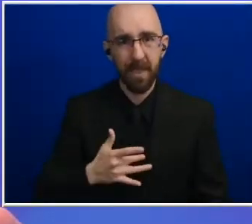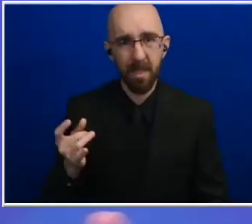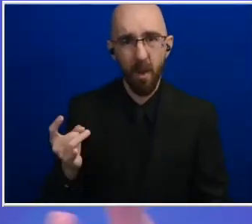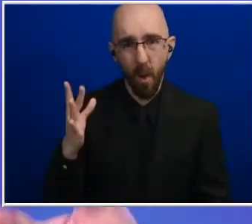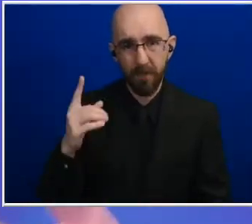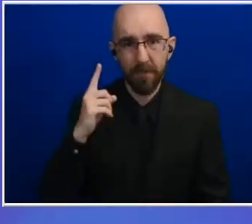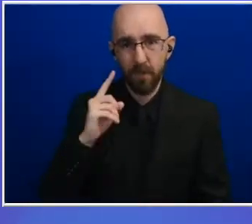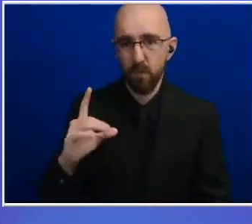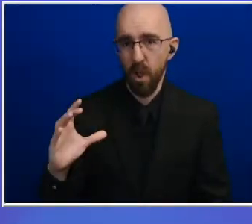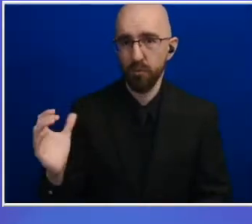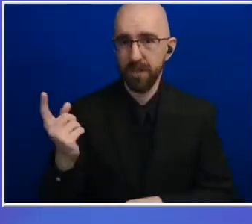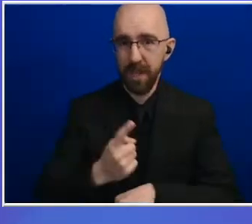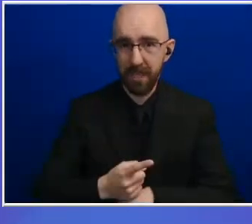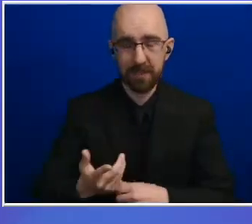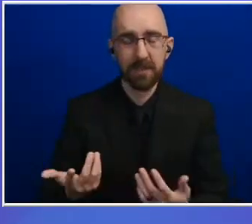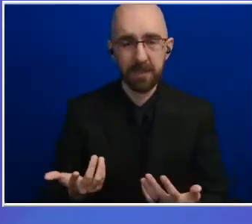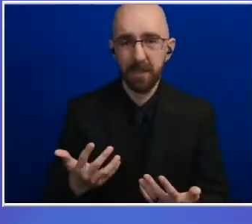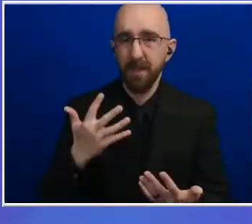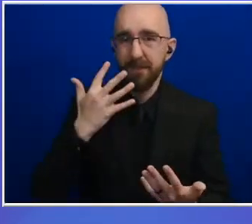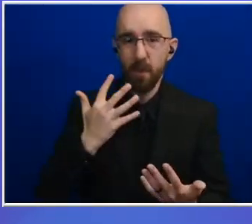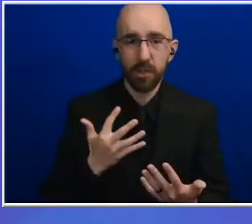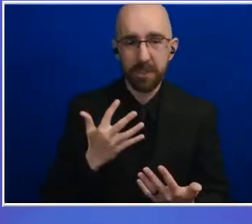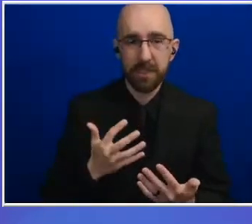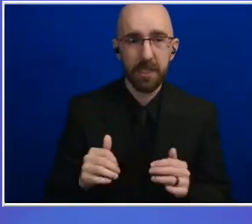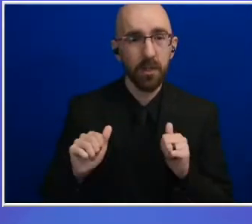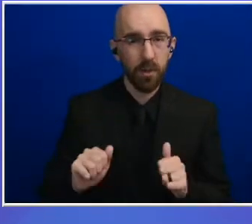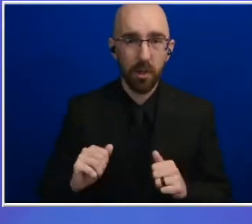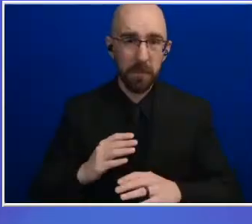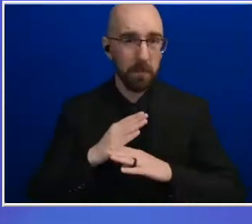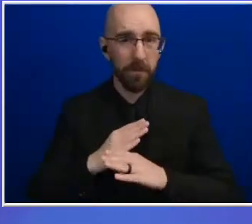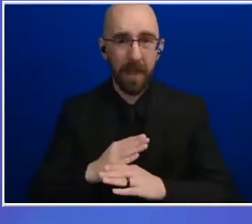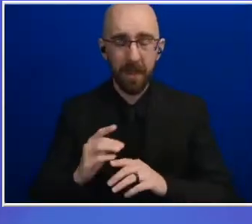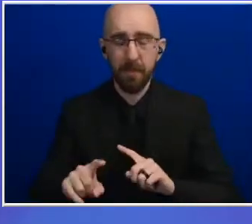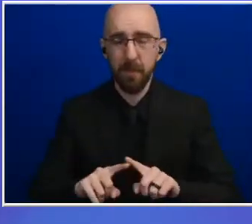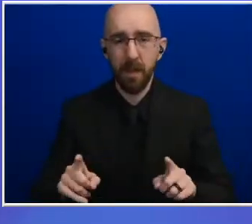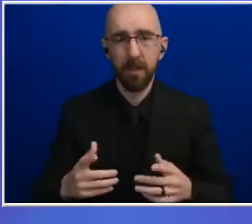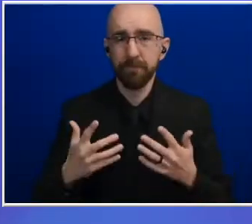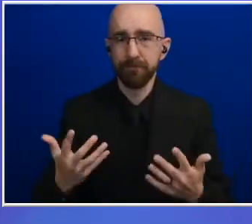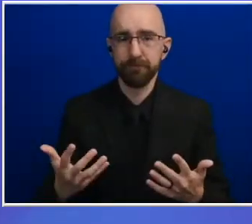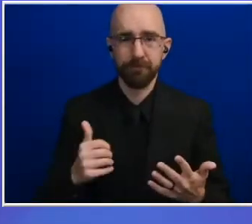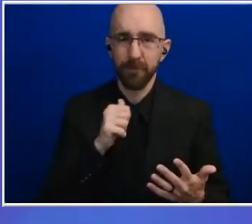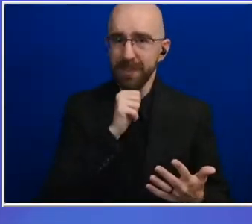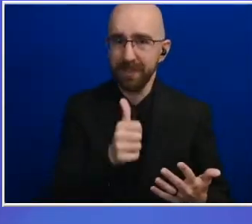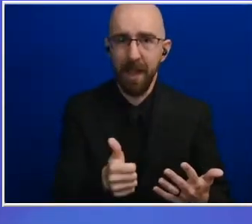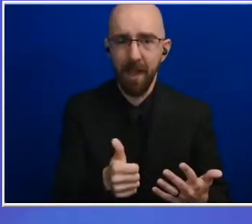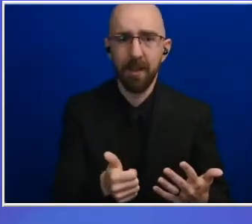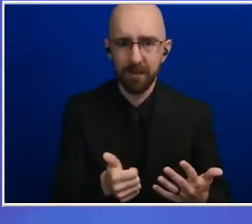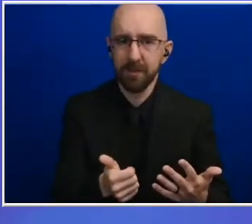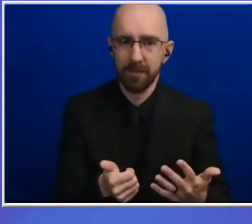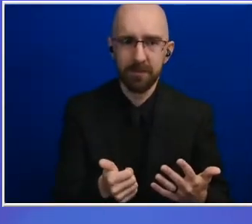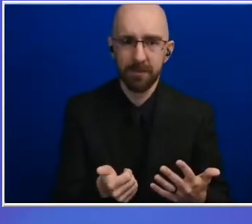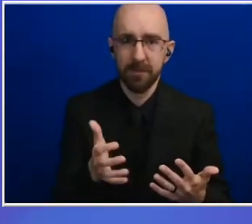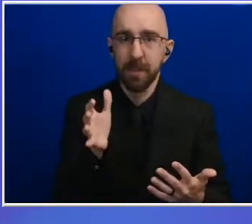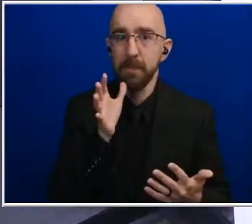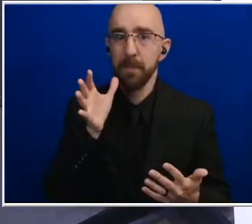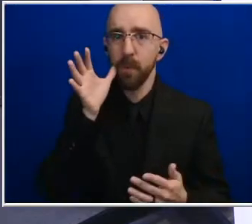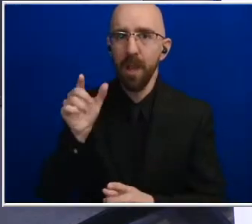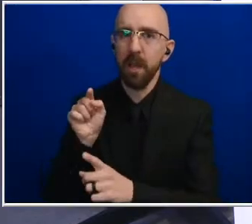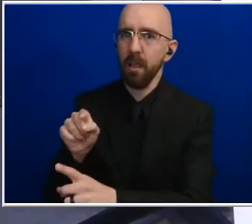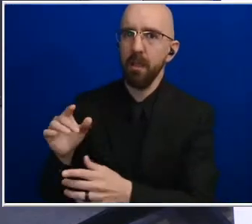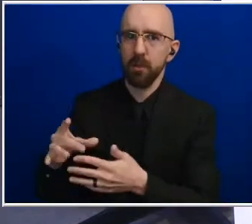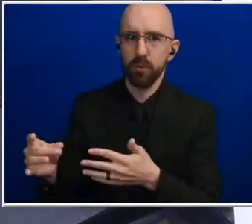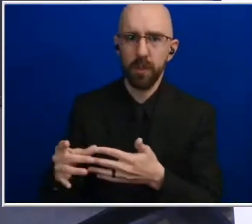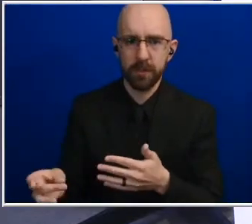unfortunately, could have been prevented, but was not. And by parental choice. Natural immunity can work,